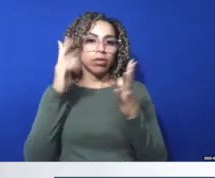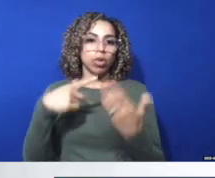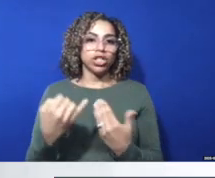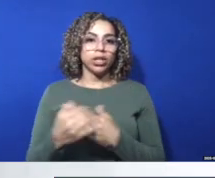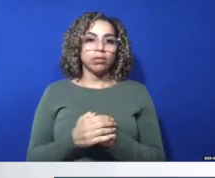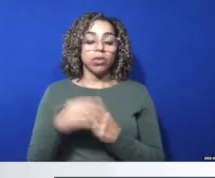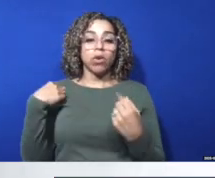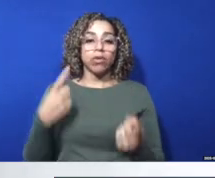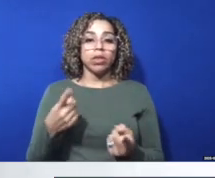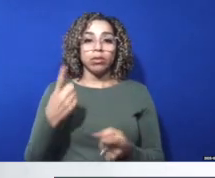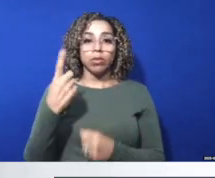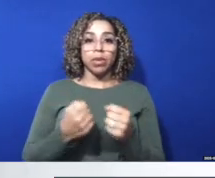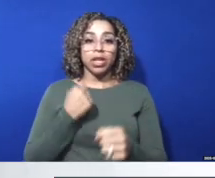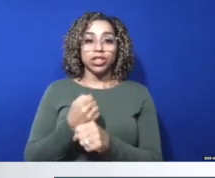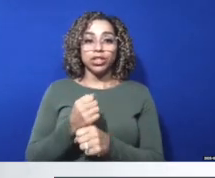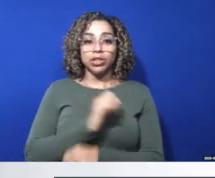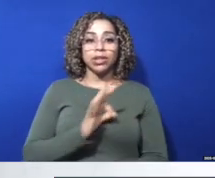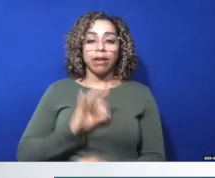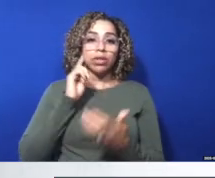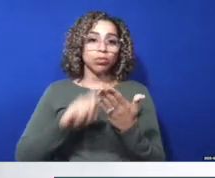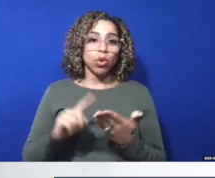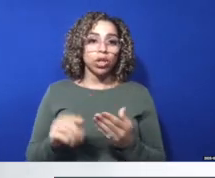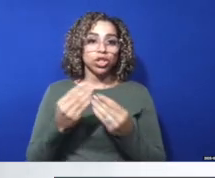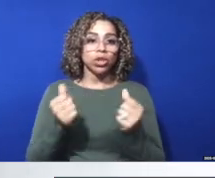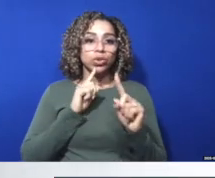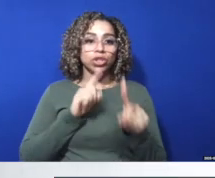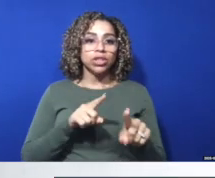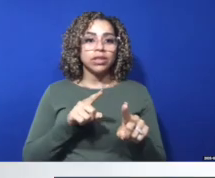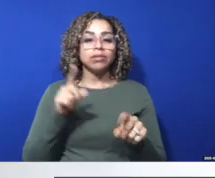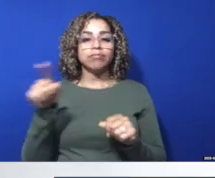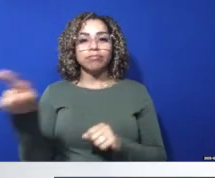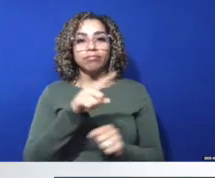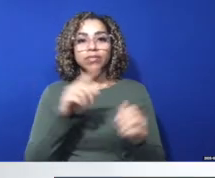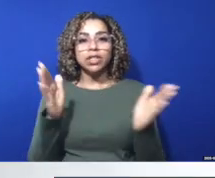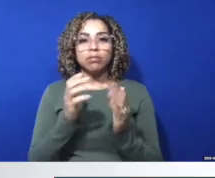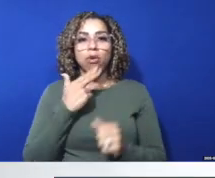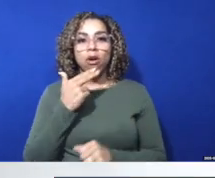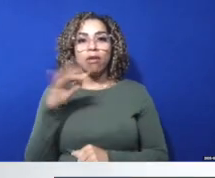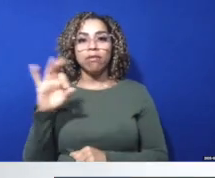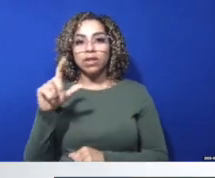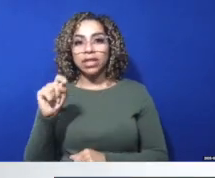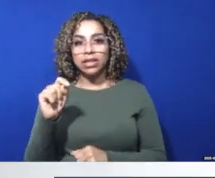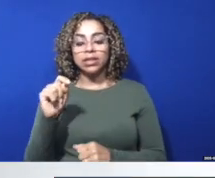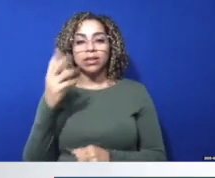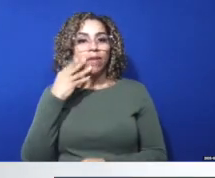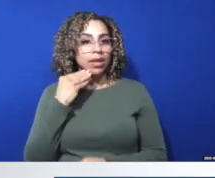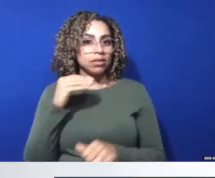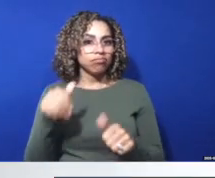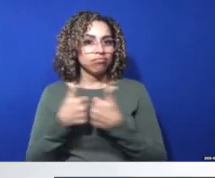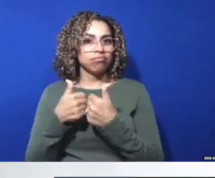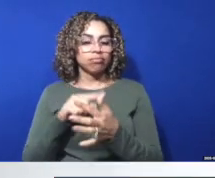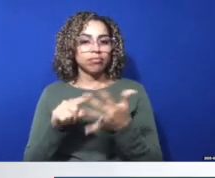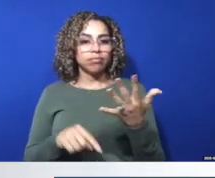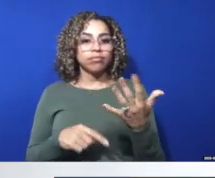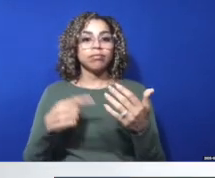year, staff explored solutions to challenges small fleets face in adopting zero-emission vehicles, including access to insurance for